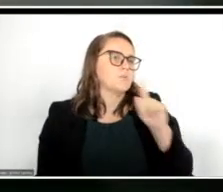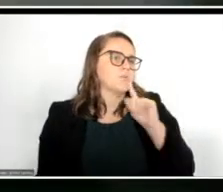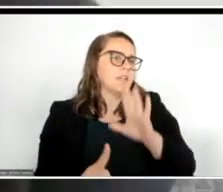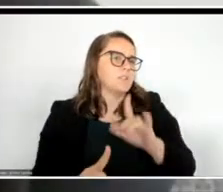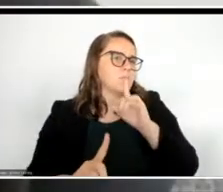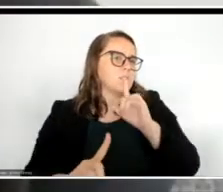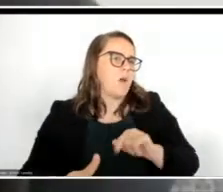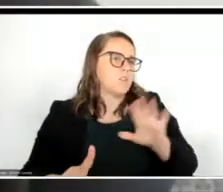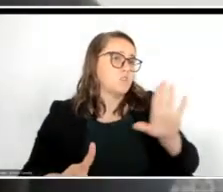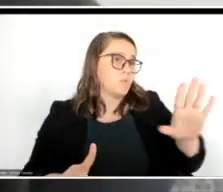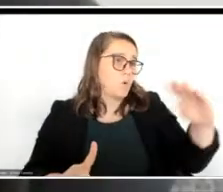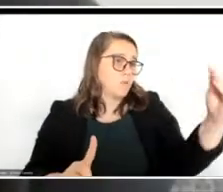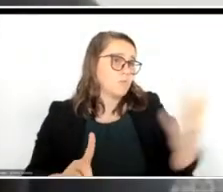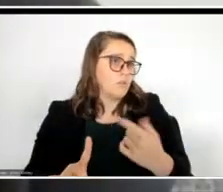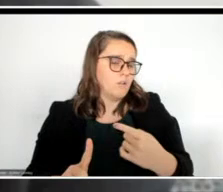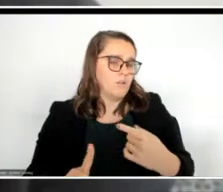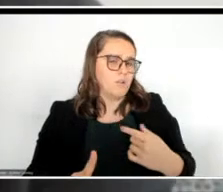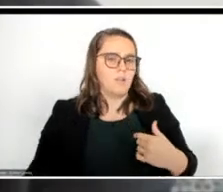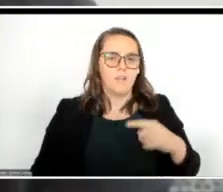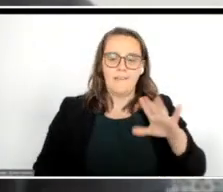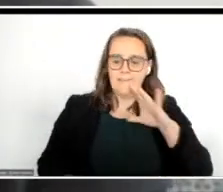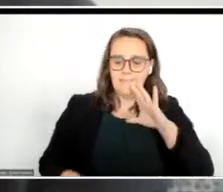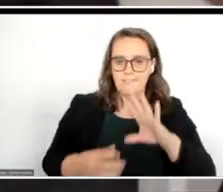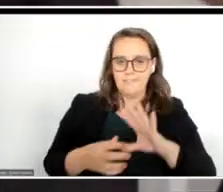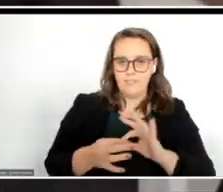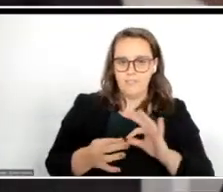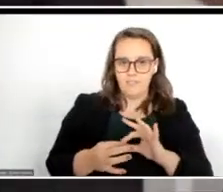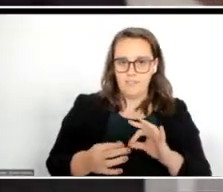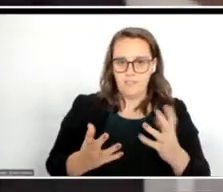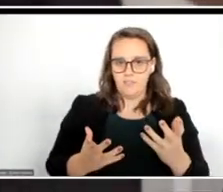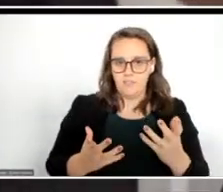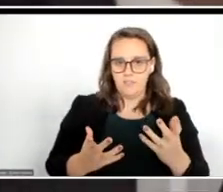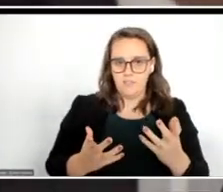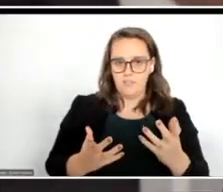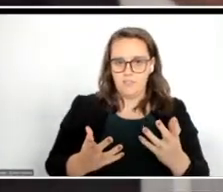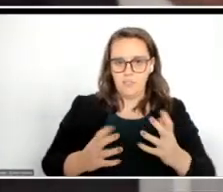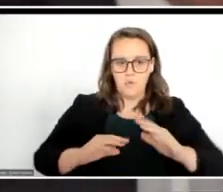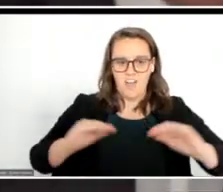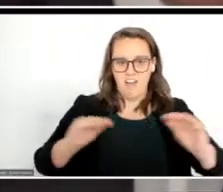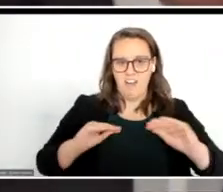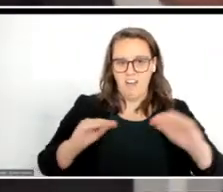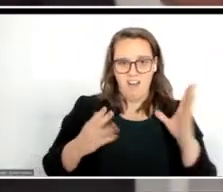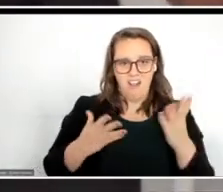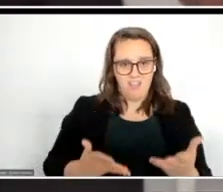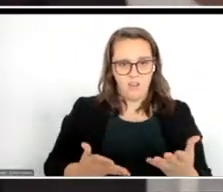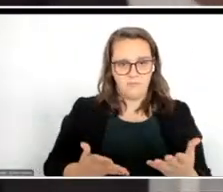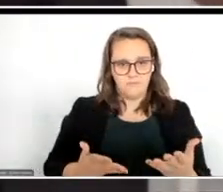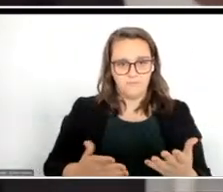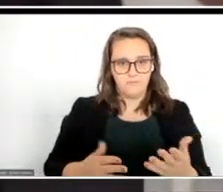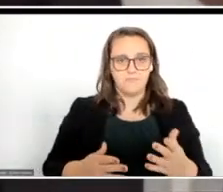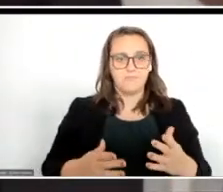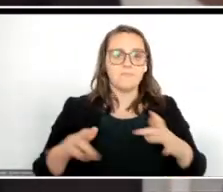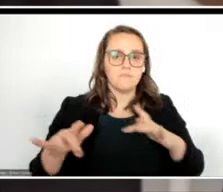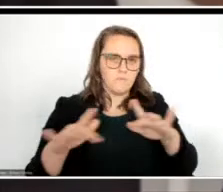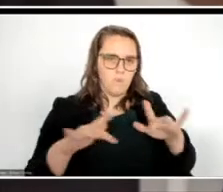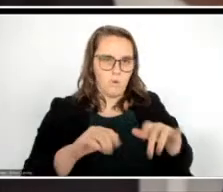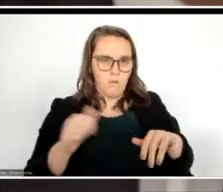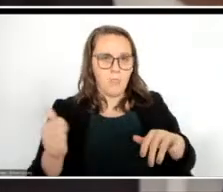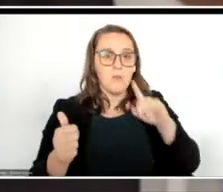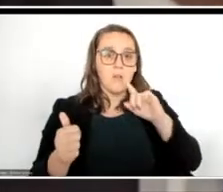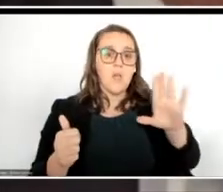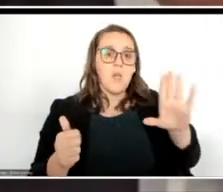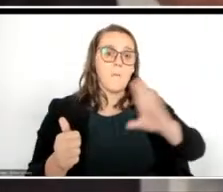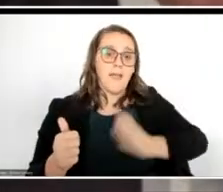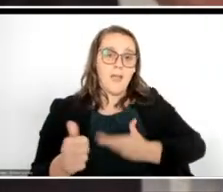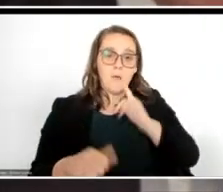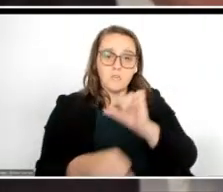I believe the words he used were, so there's no there there. It would be our job to track it down and come up dry because the